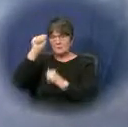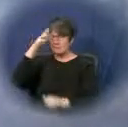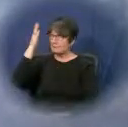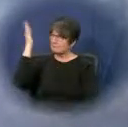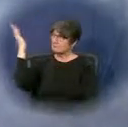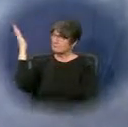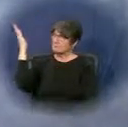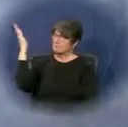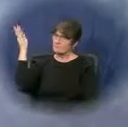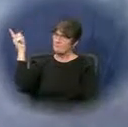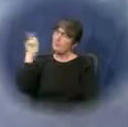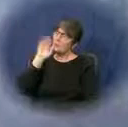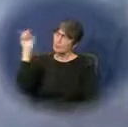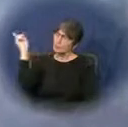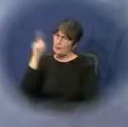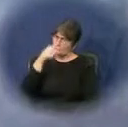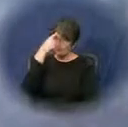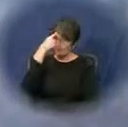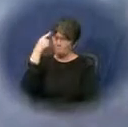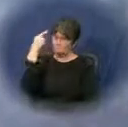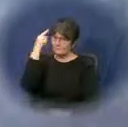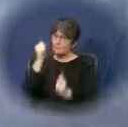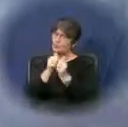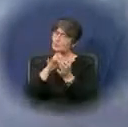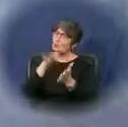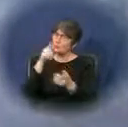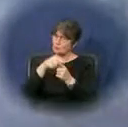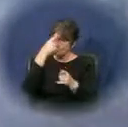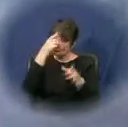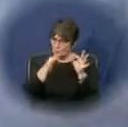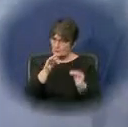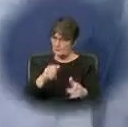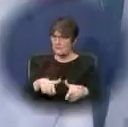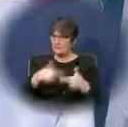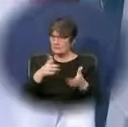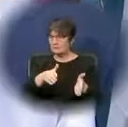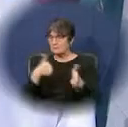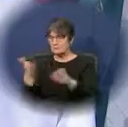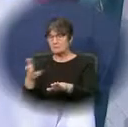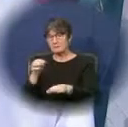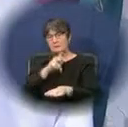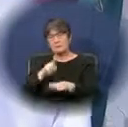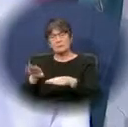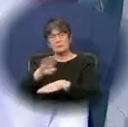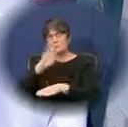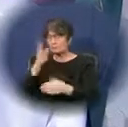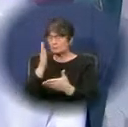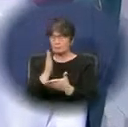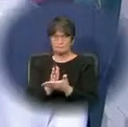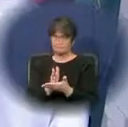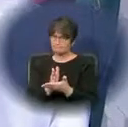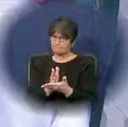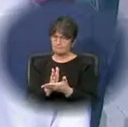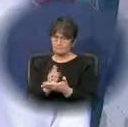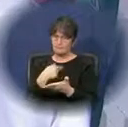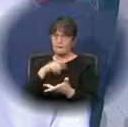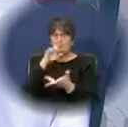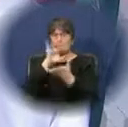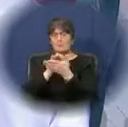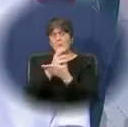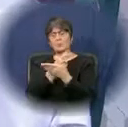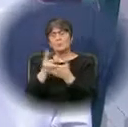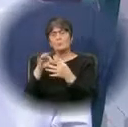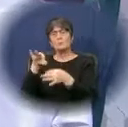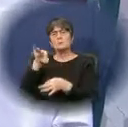of the Father. He will come again in glory to judge the living and the dead, and his kingdom will have no end. I believe in the